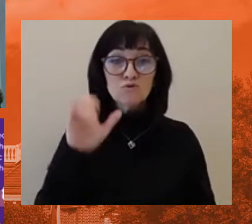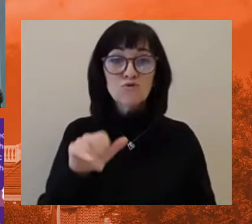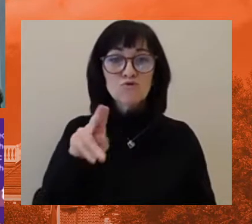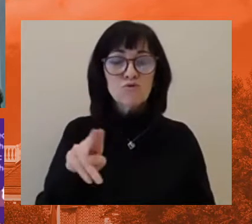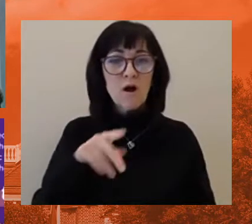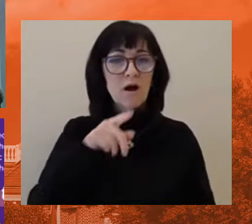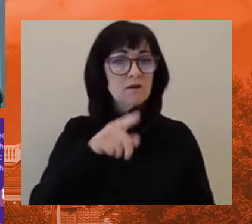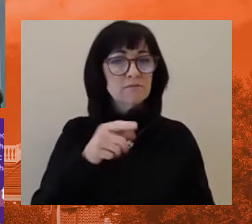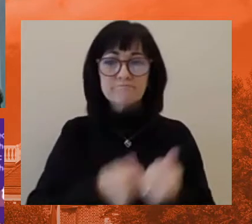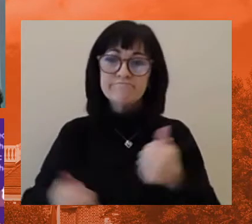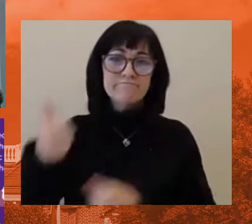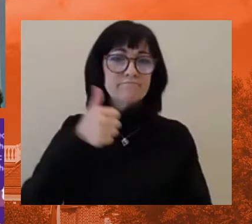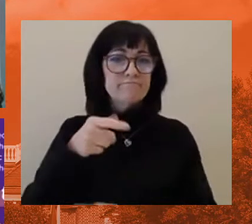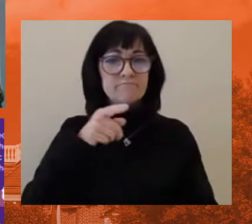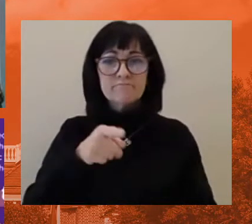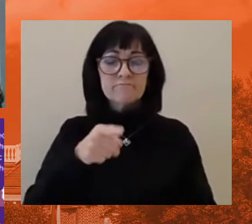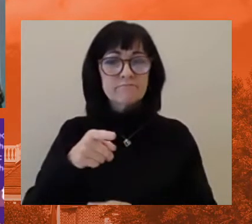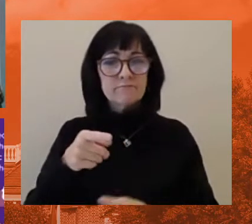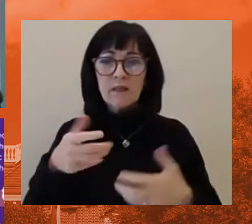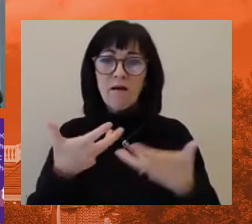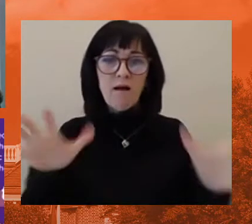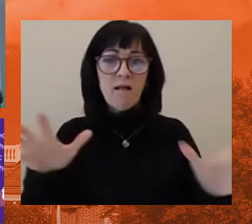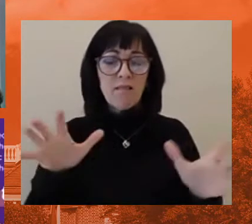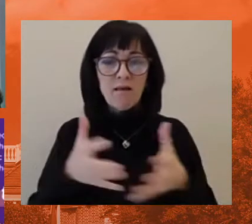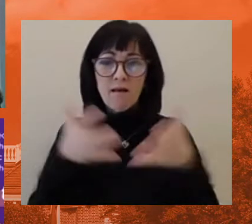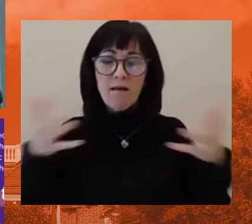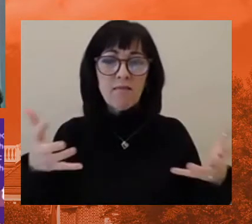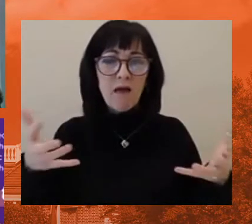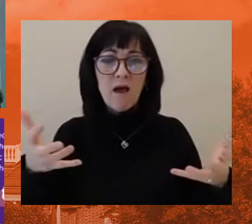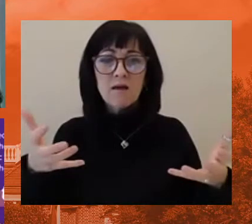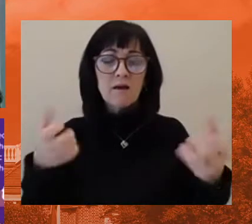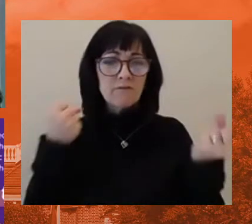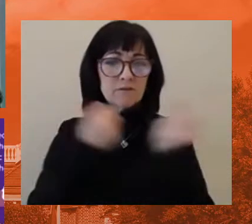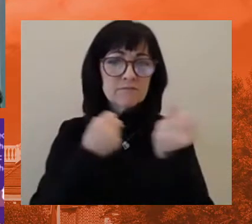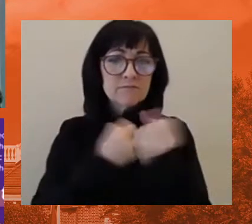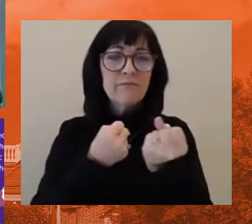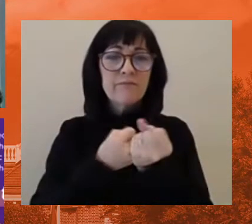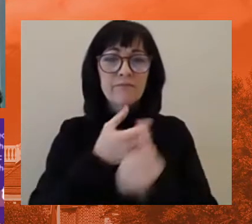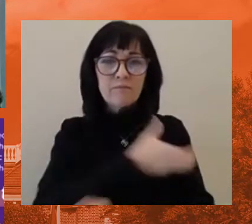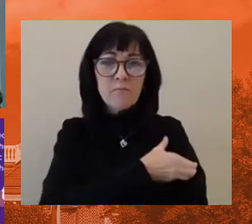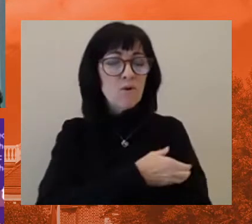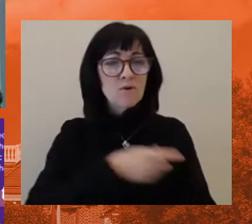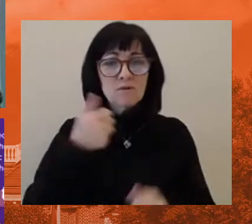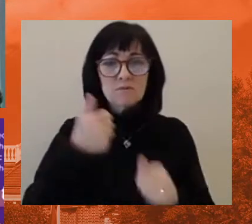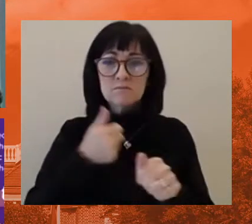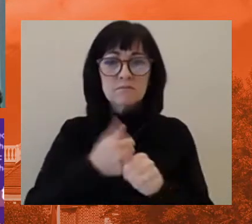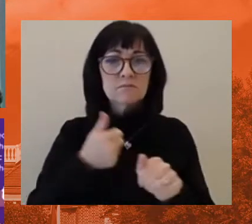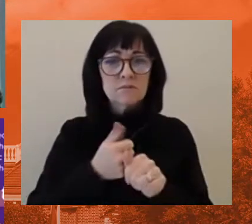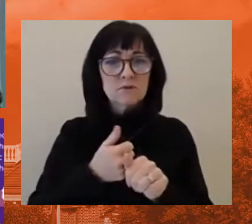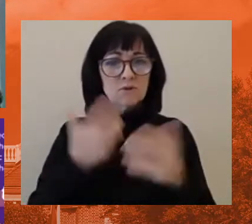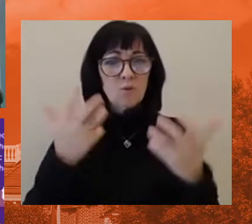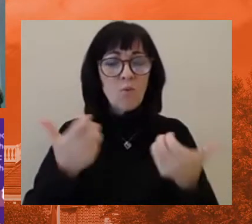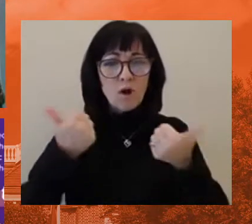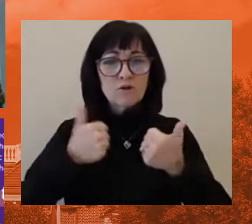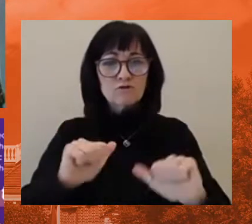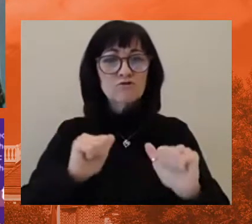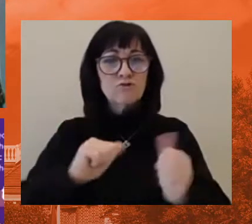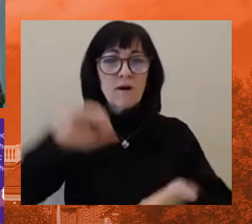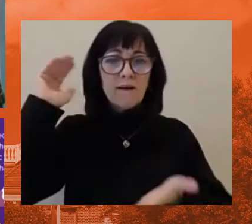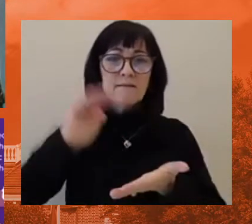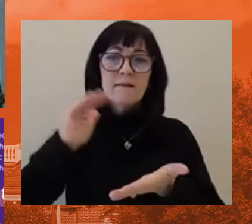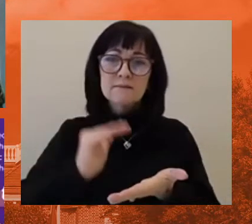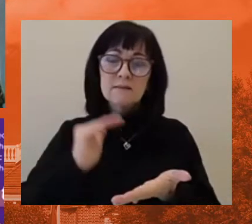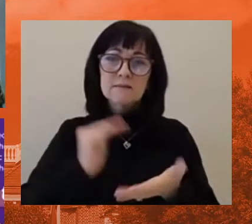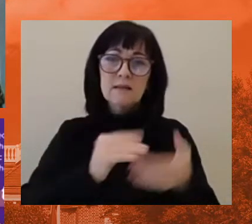force of nature herself, doing so much in combating domestic violence. Sue, we appreciate